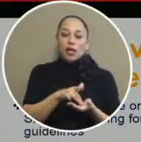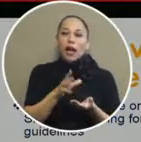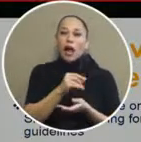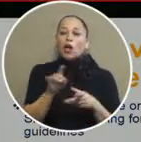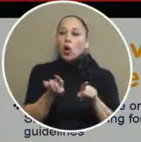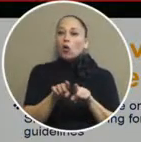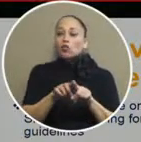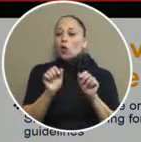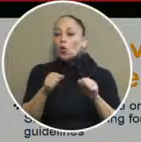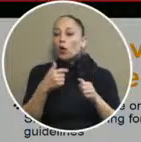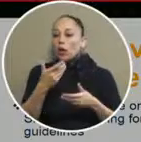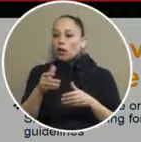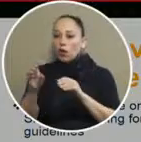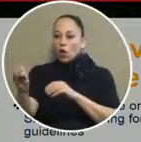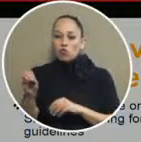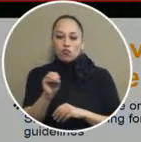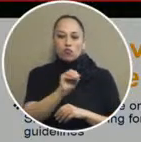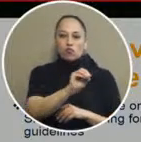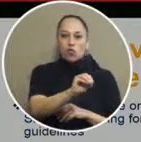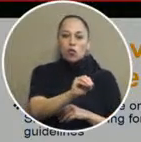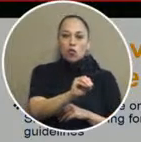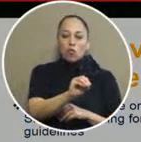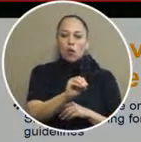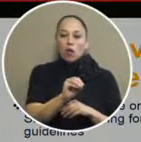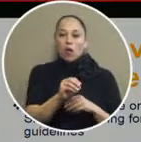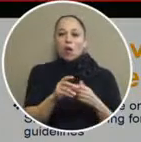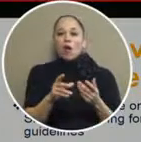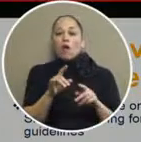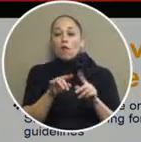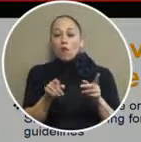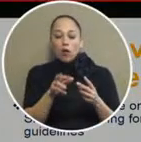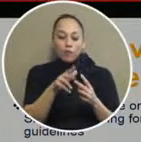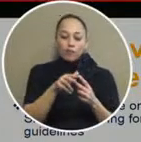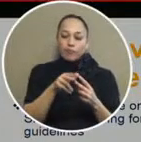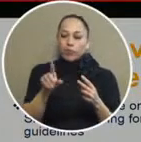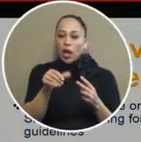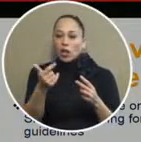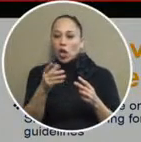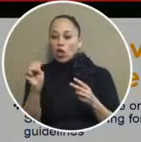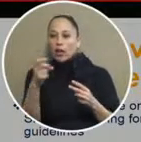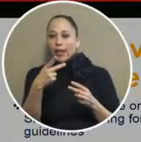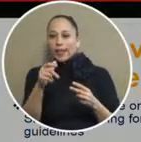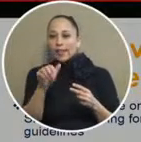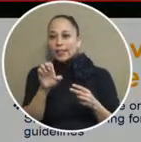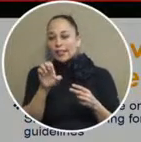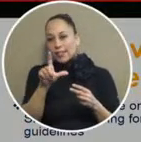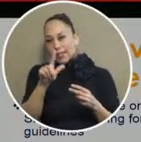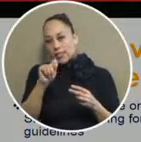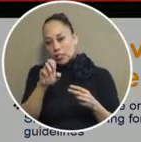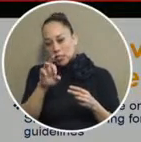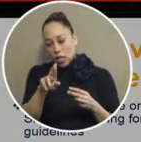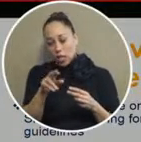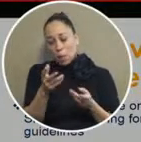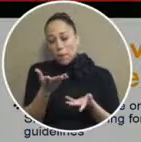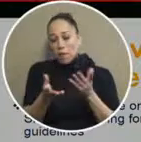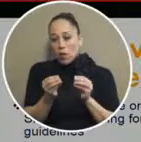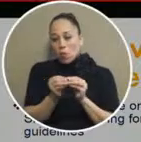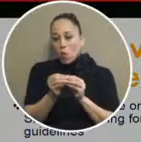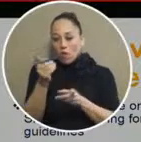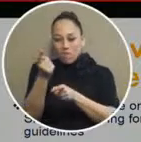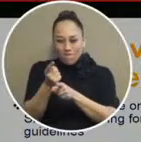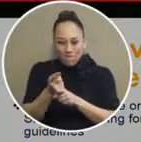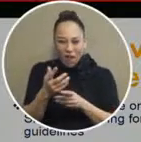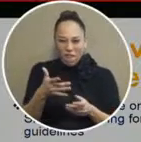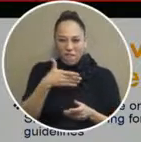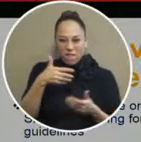also able to move them upward and onward, either to another shelter facility that is more appropriate for them,